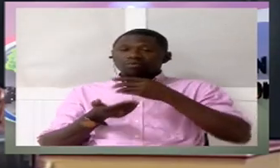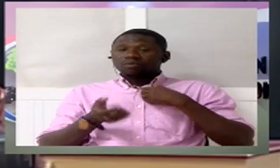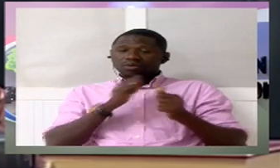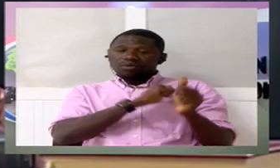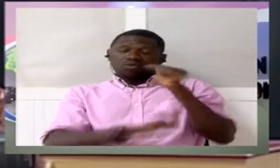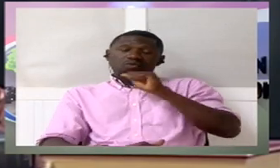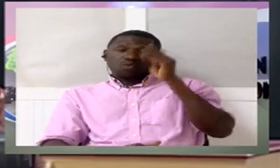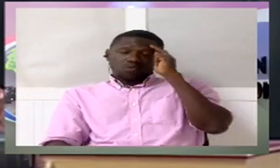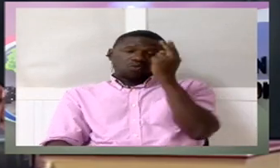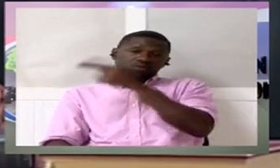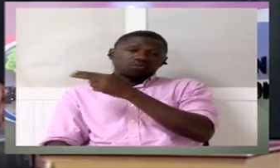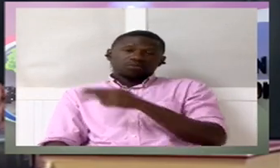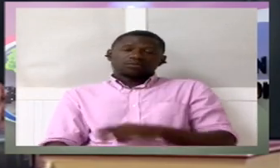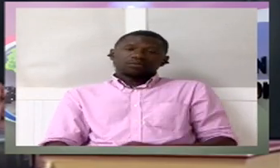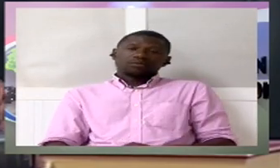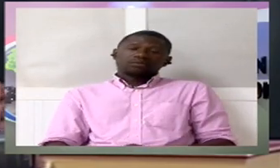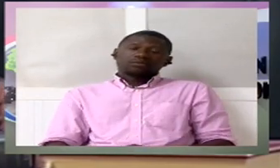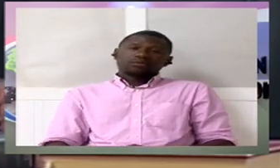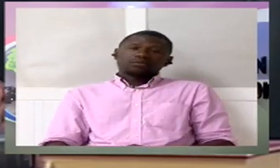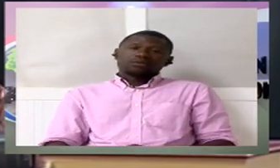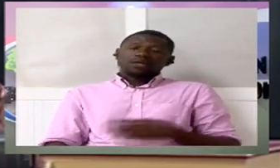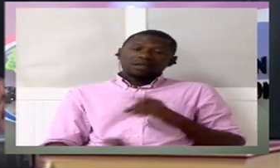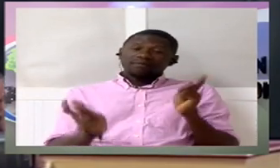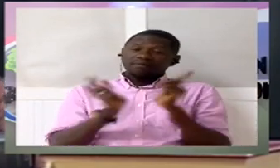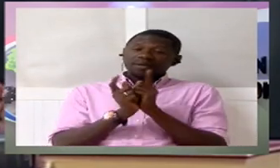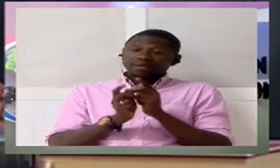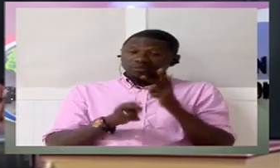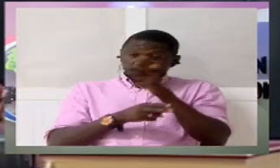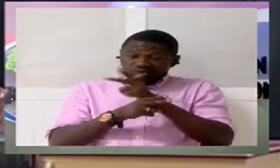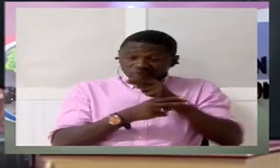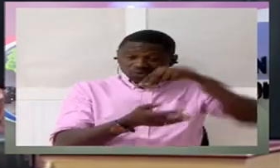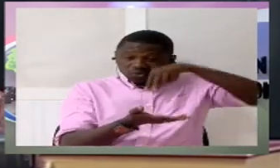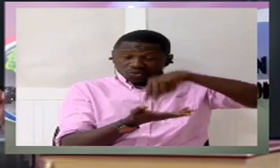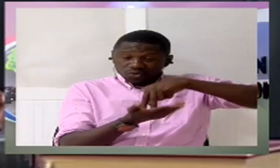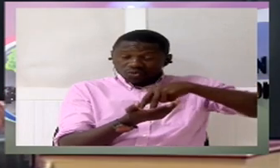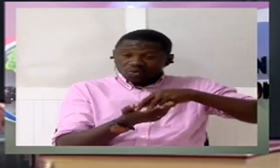I was heading home, I found many checkpoints along the way.